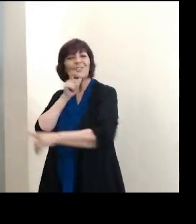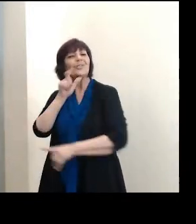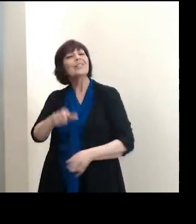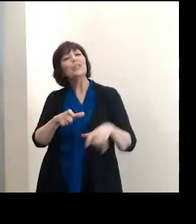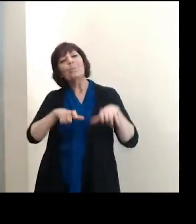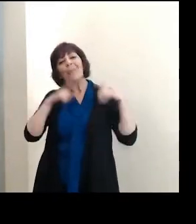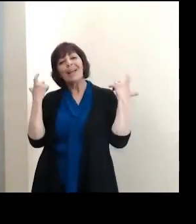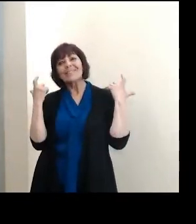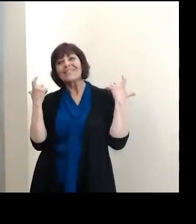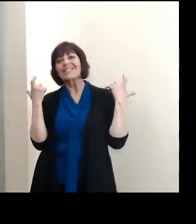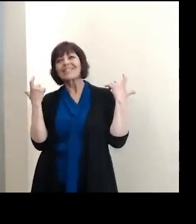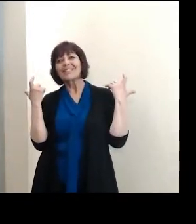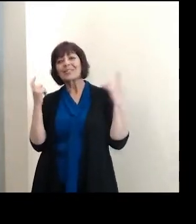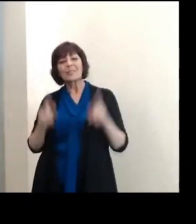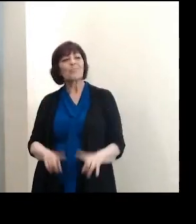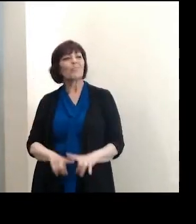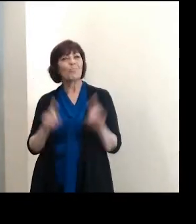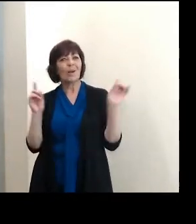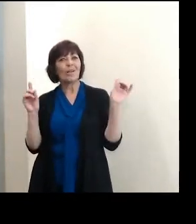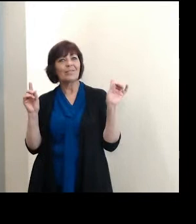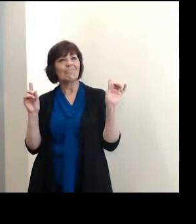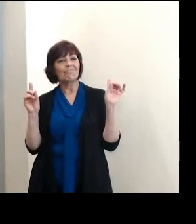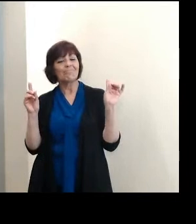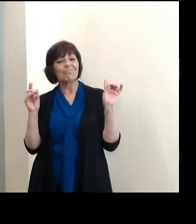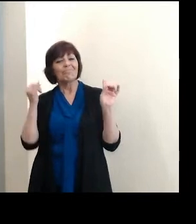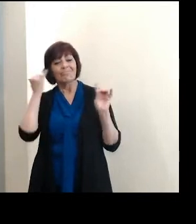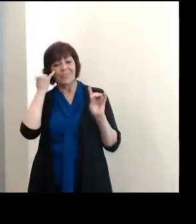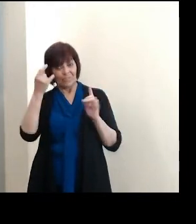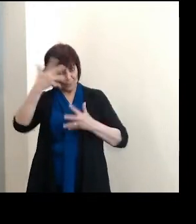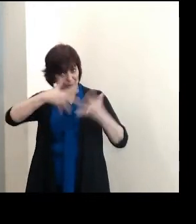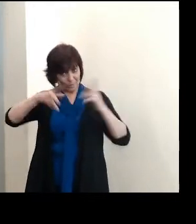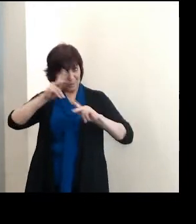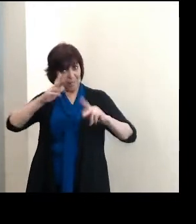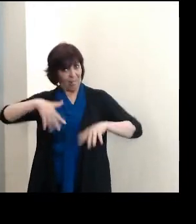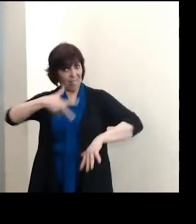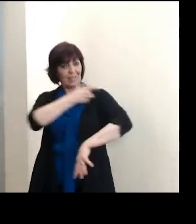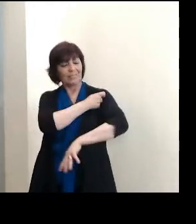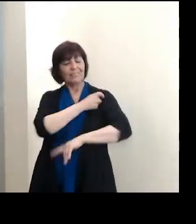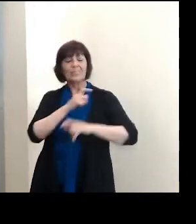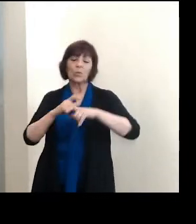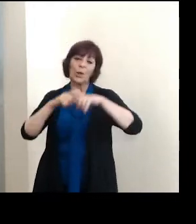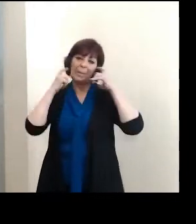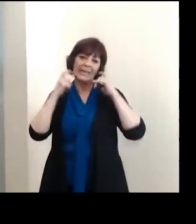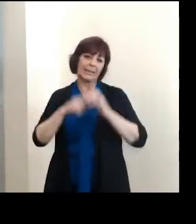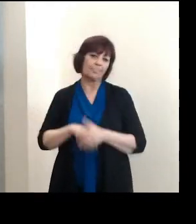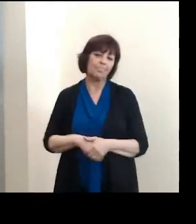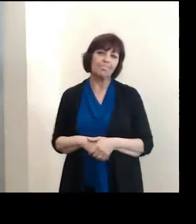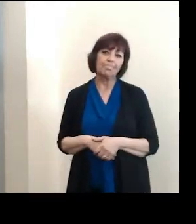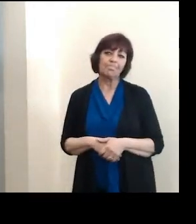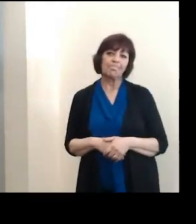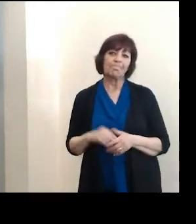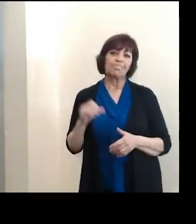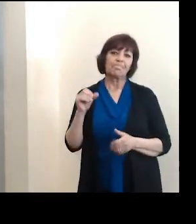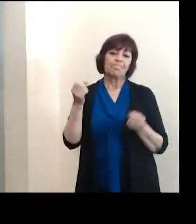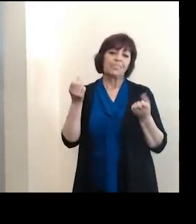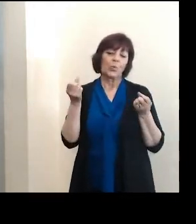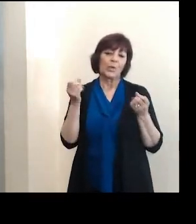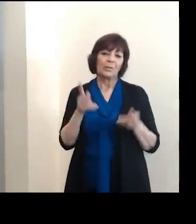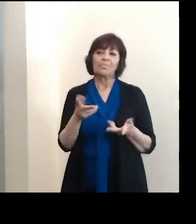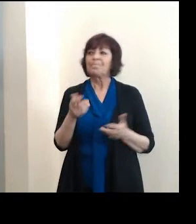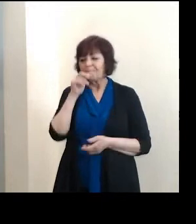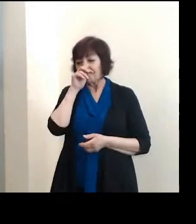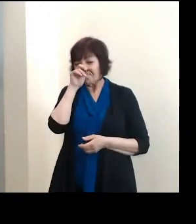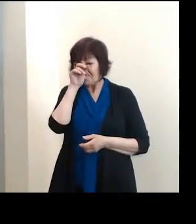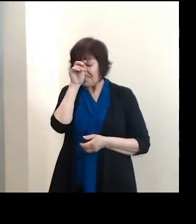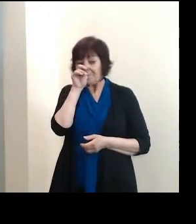need to wear your mask. But if you are around people who haven't been vaccinated, please wear a mask, because you don't want to catch it and potentially transmit